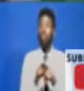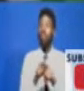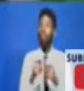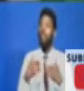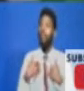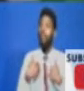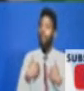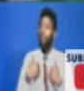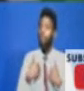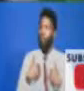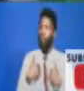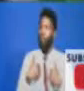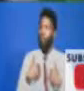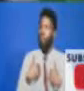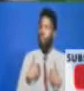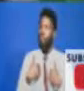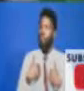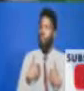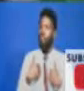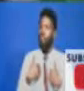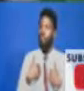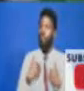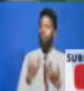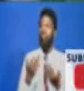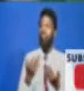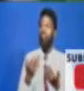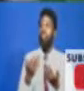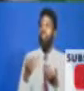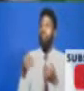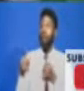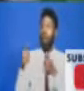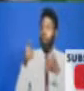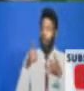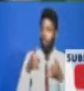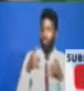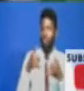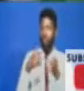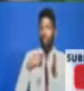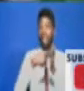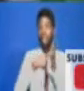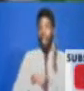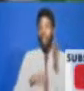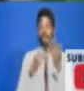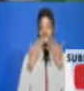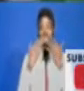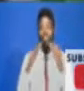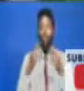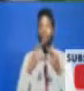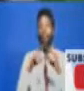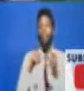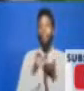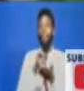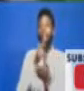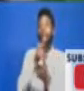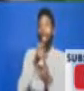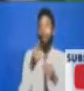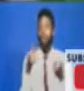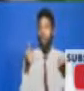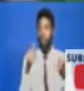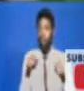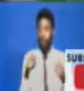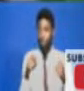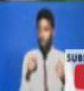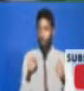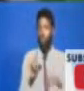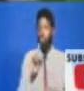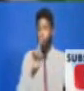that have been taxed and not been paid, and one that I'm trying to deal